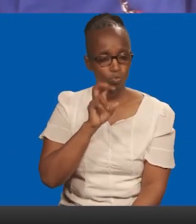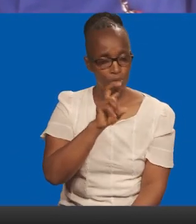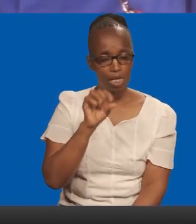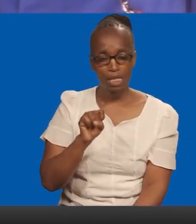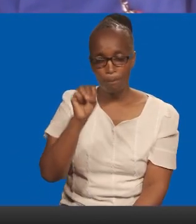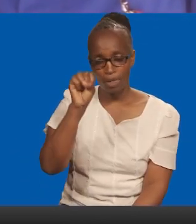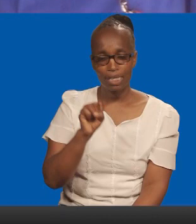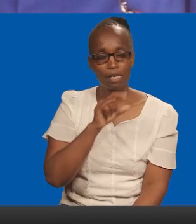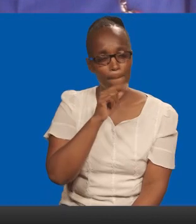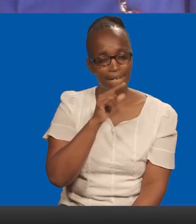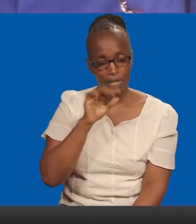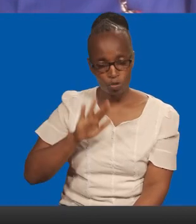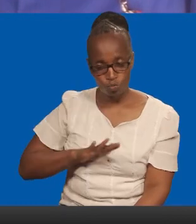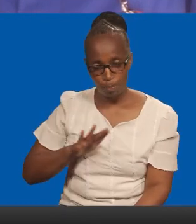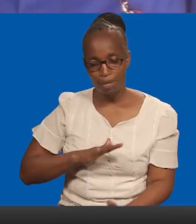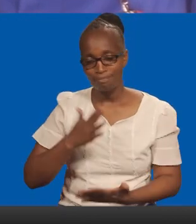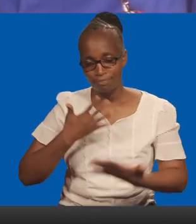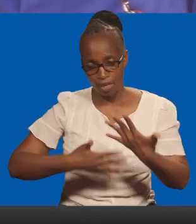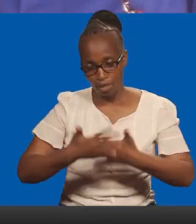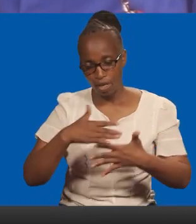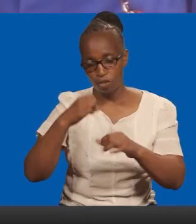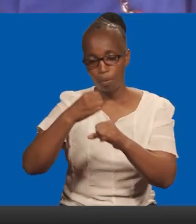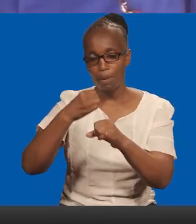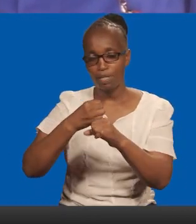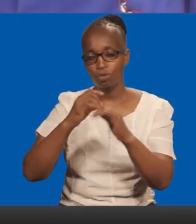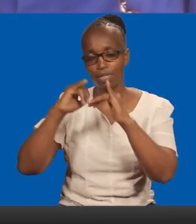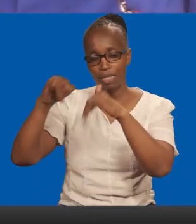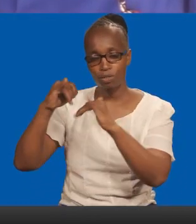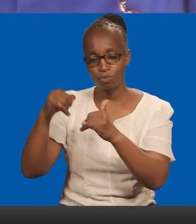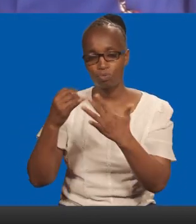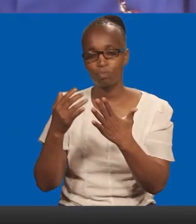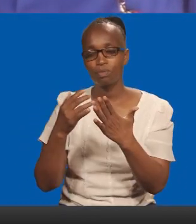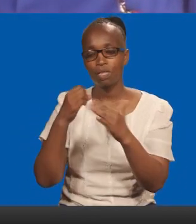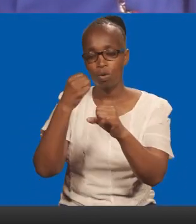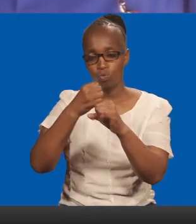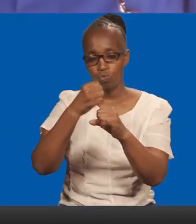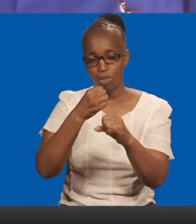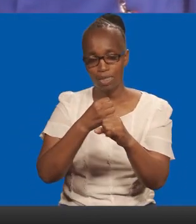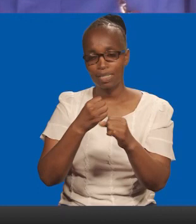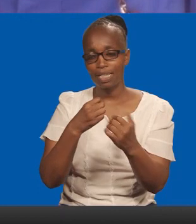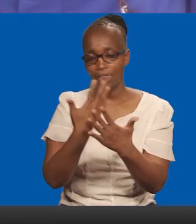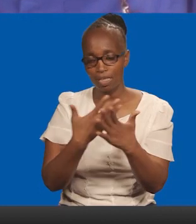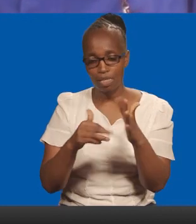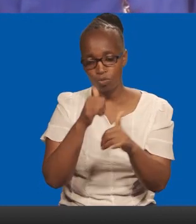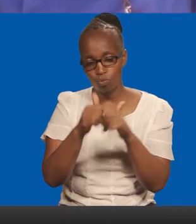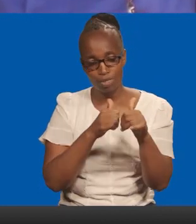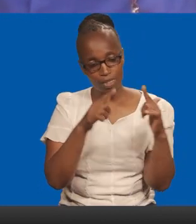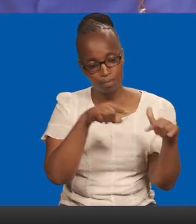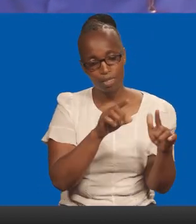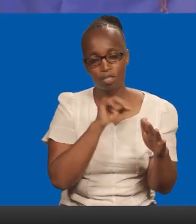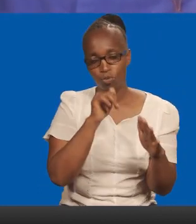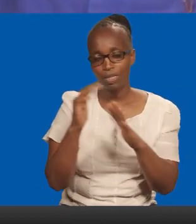politicians engaged in operational issues, conducting raids. That is not their work. Let